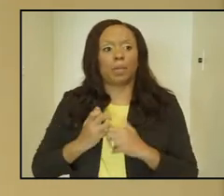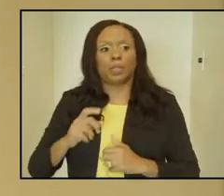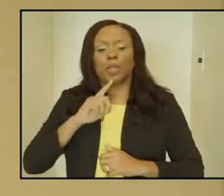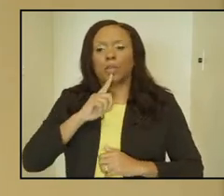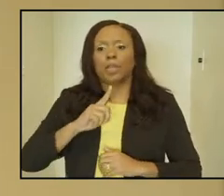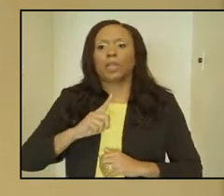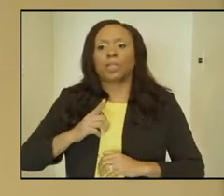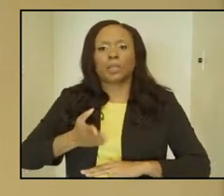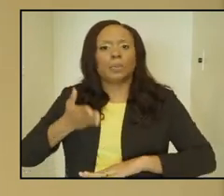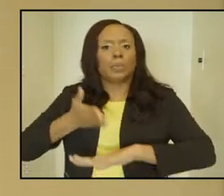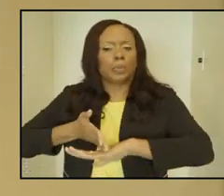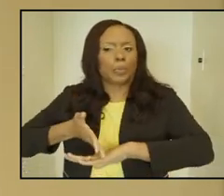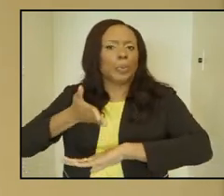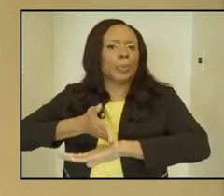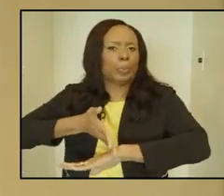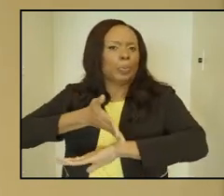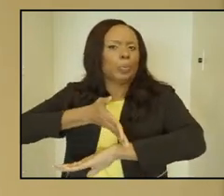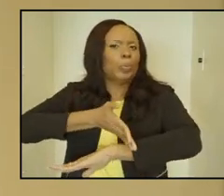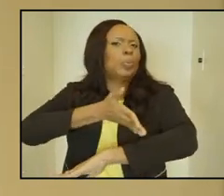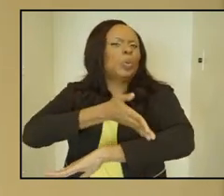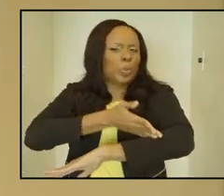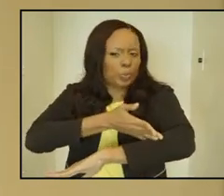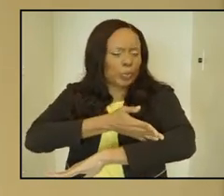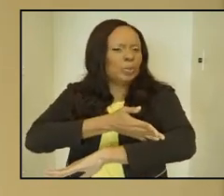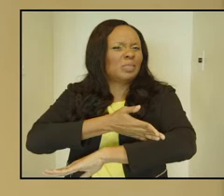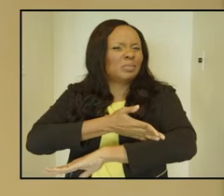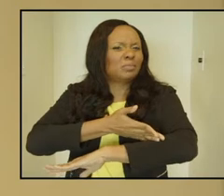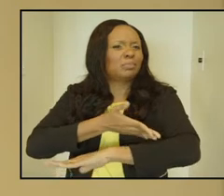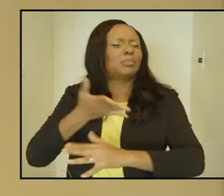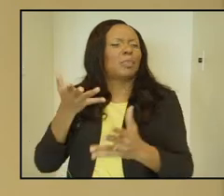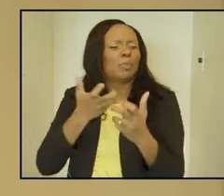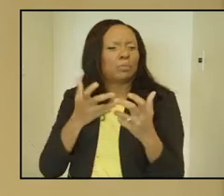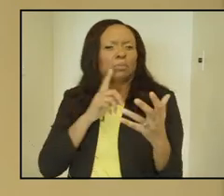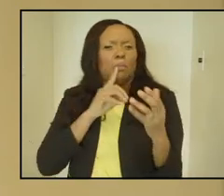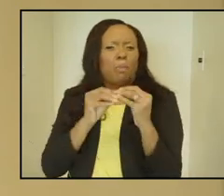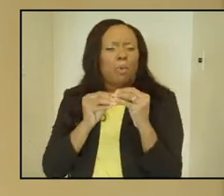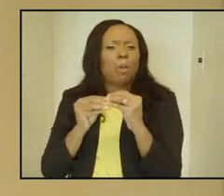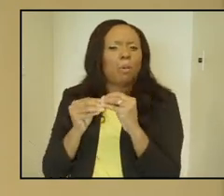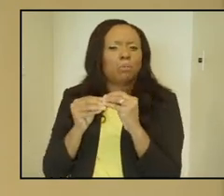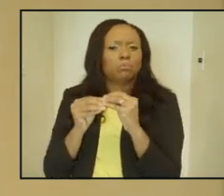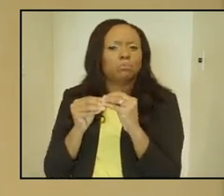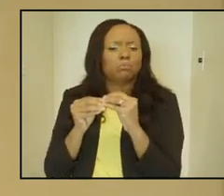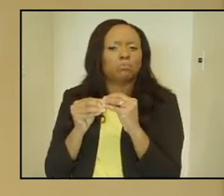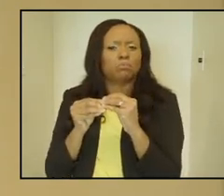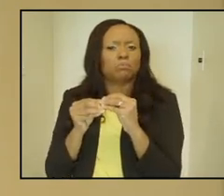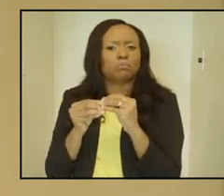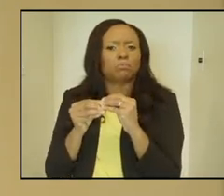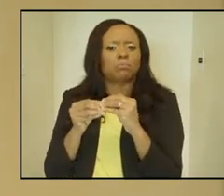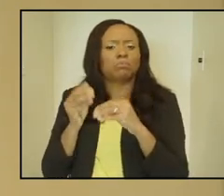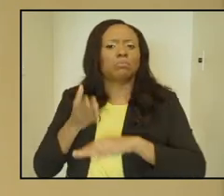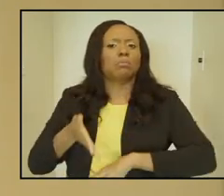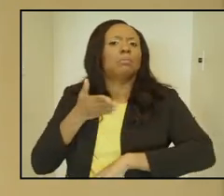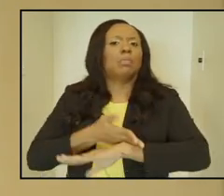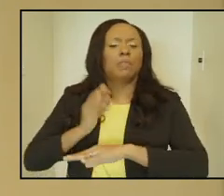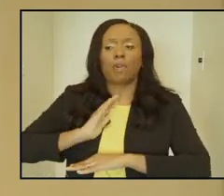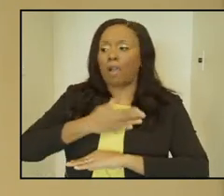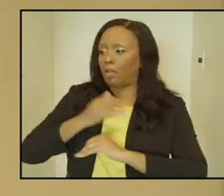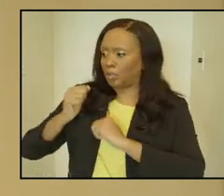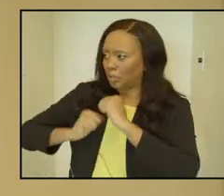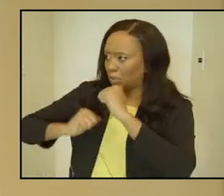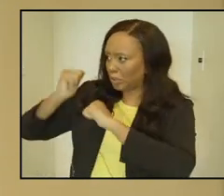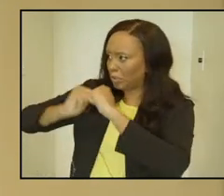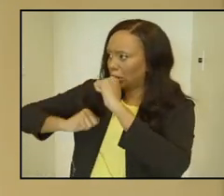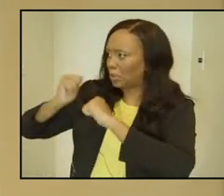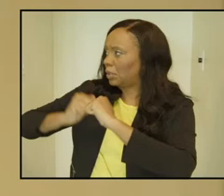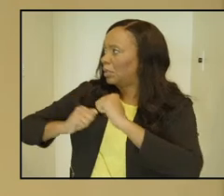of the public sector by engaging in continuous improvement of our IT infrastructure and by employing the digital tools